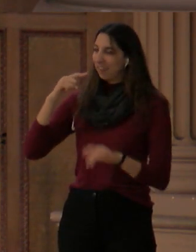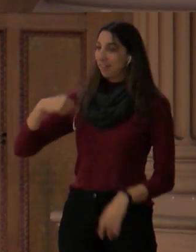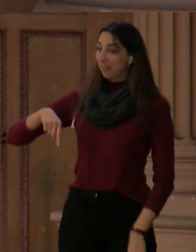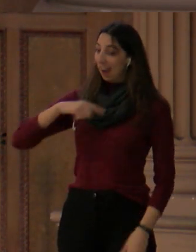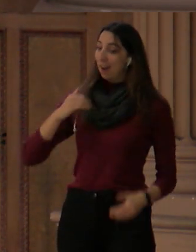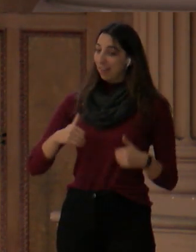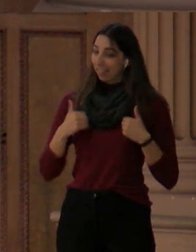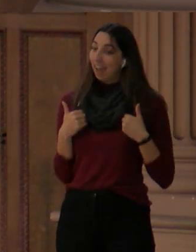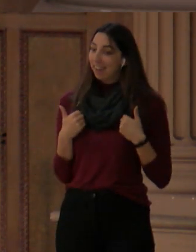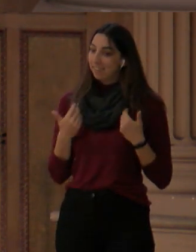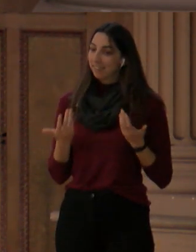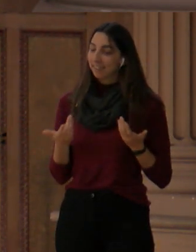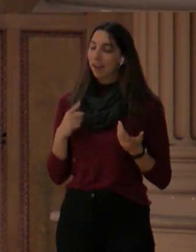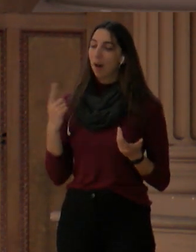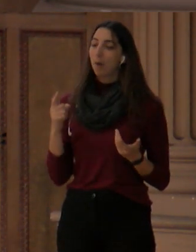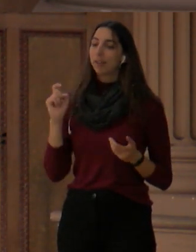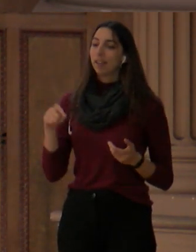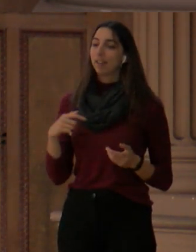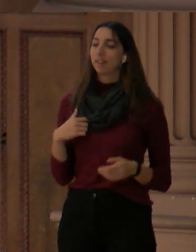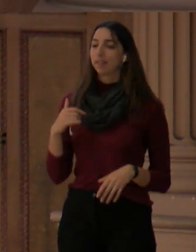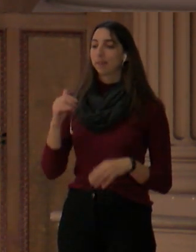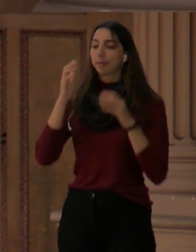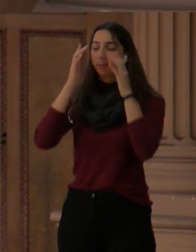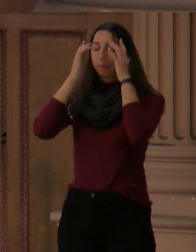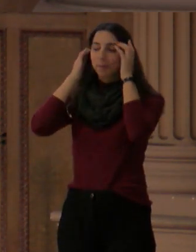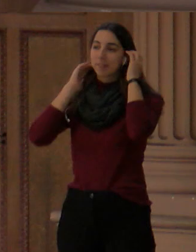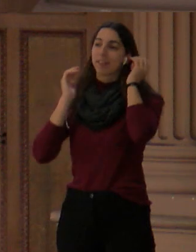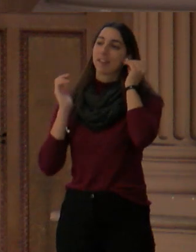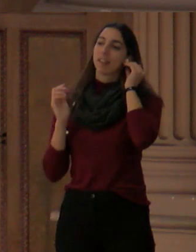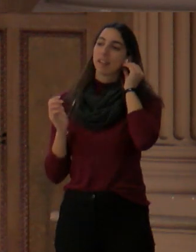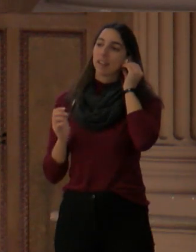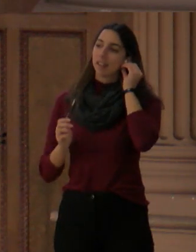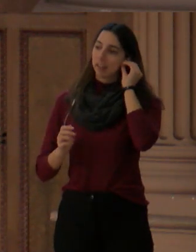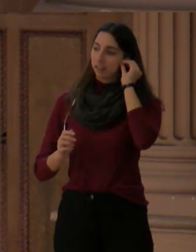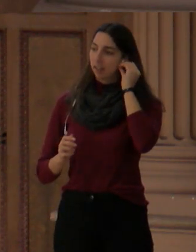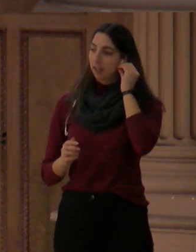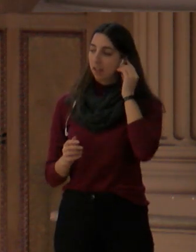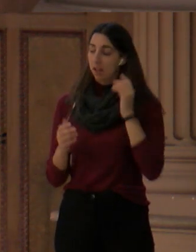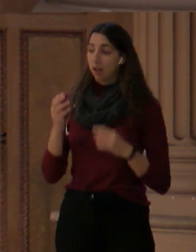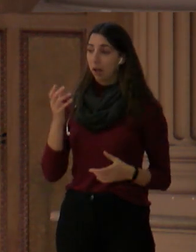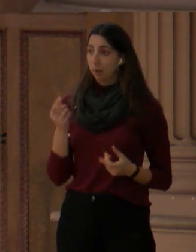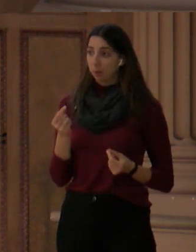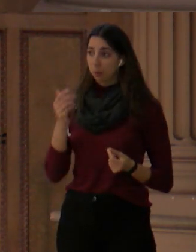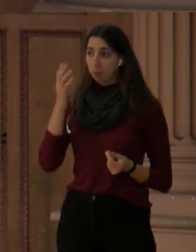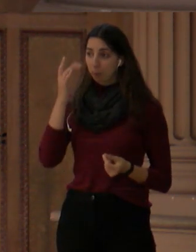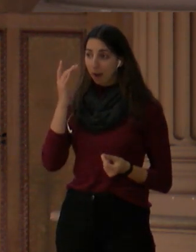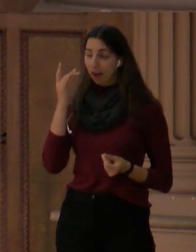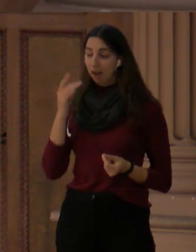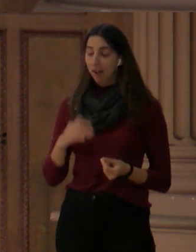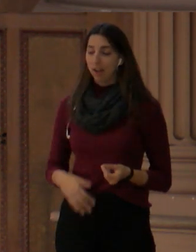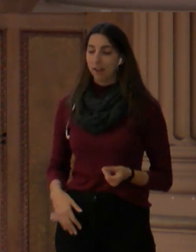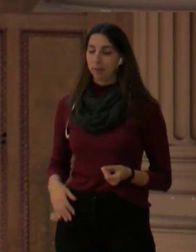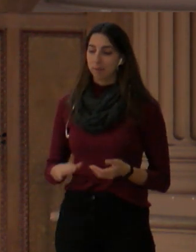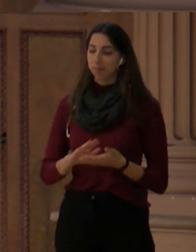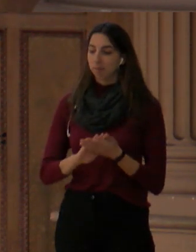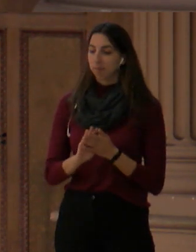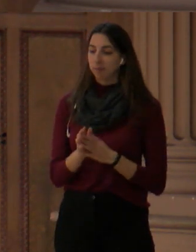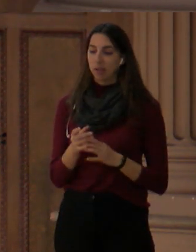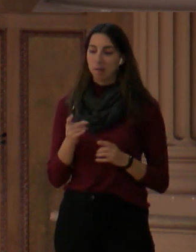always have to protect our hearts. And we do it by getting cynical, by getting sarcastic.